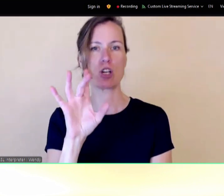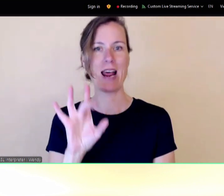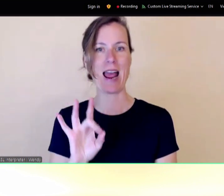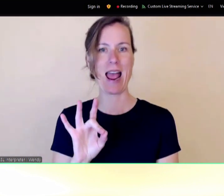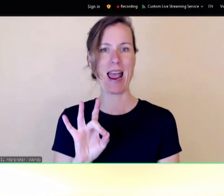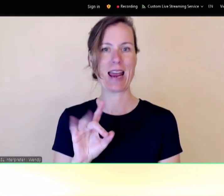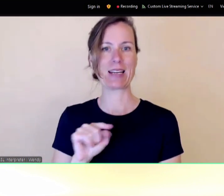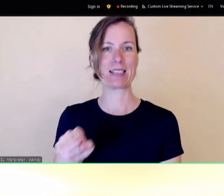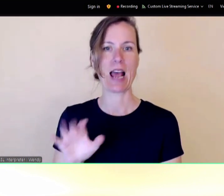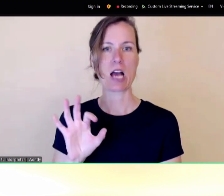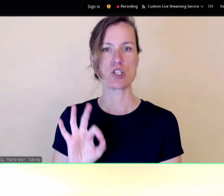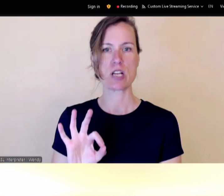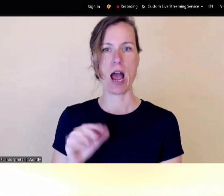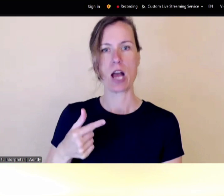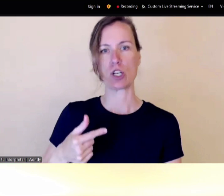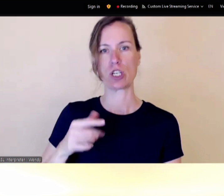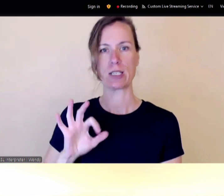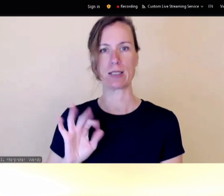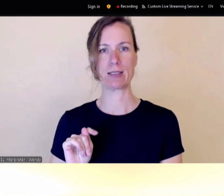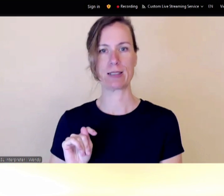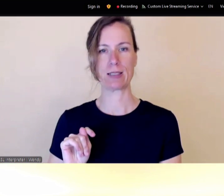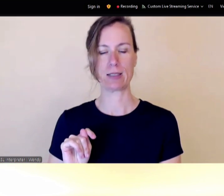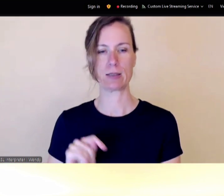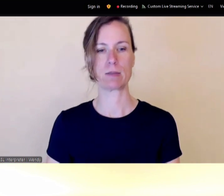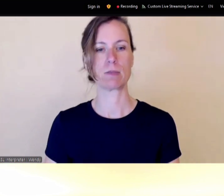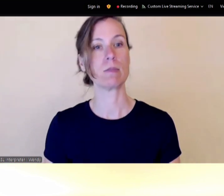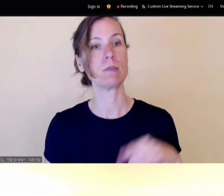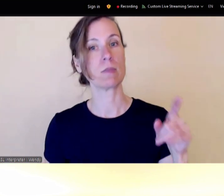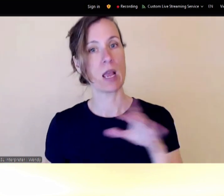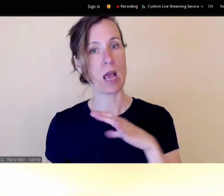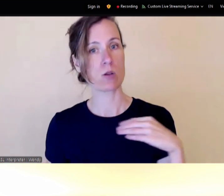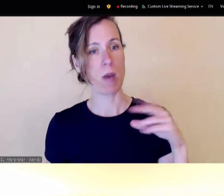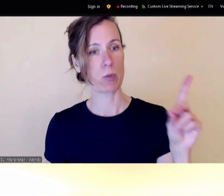8-9G2. Okay. Councilmember Dalica?